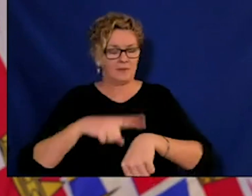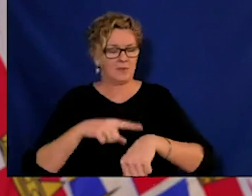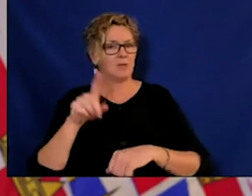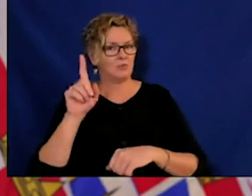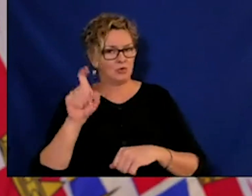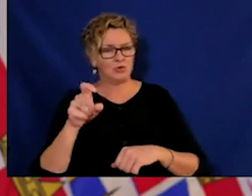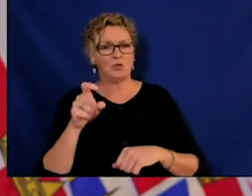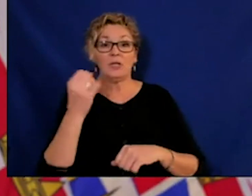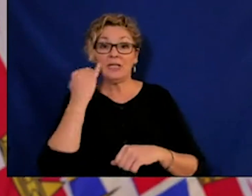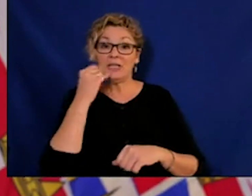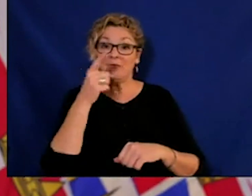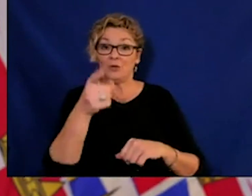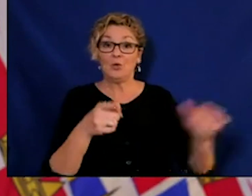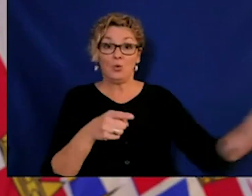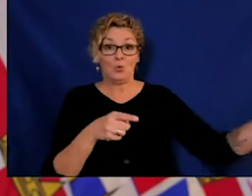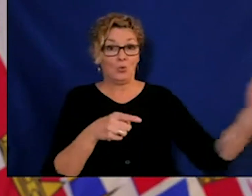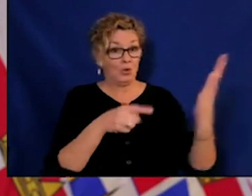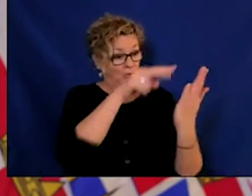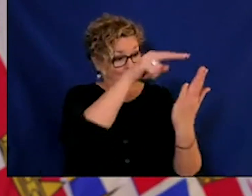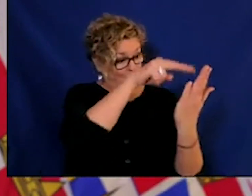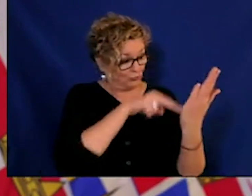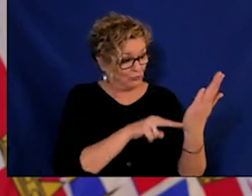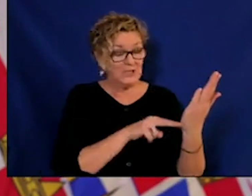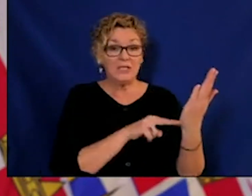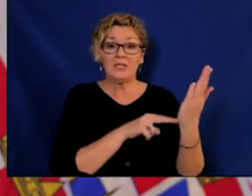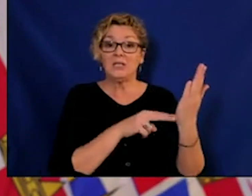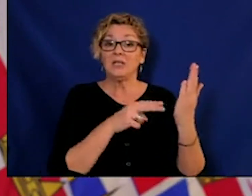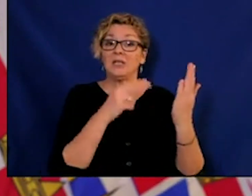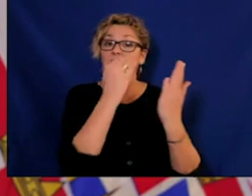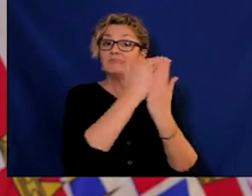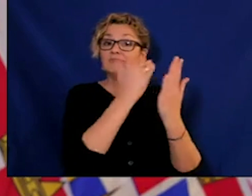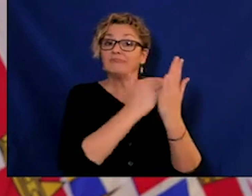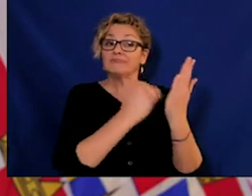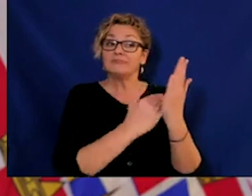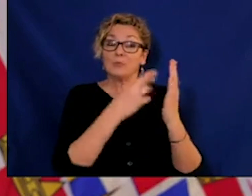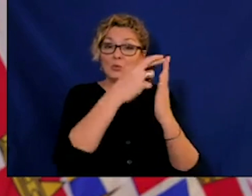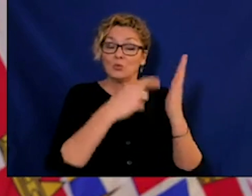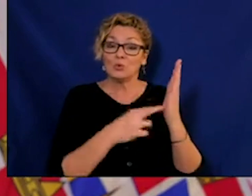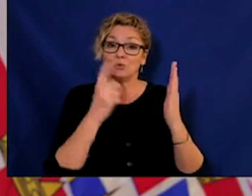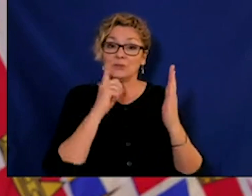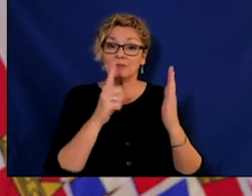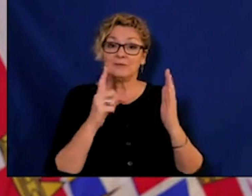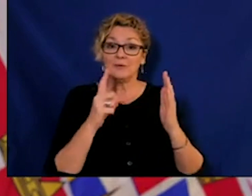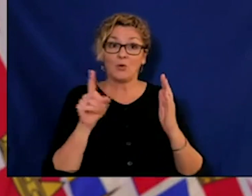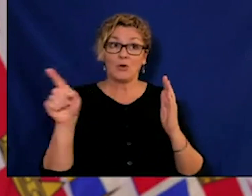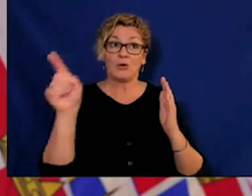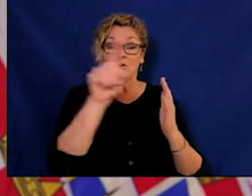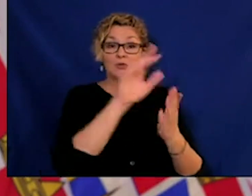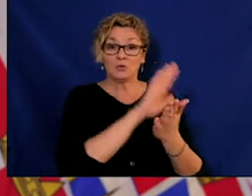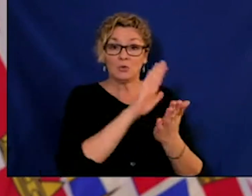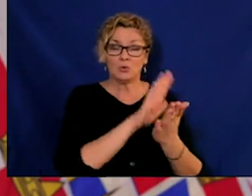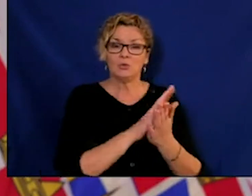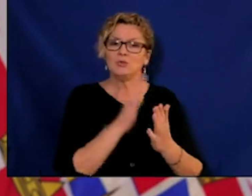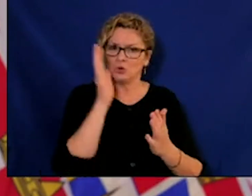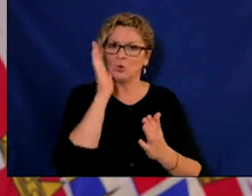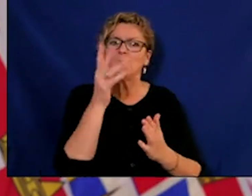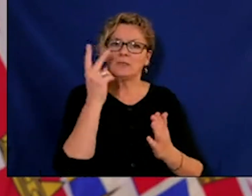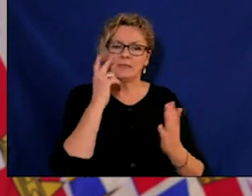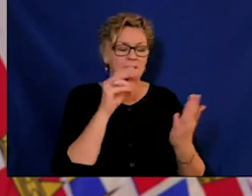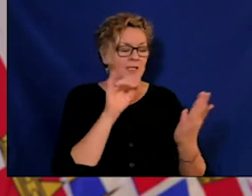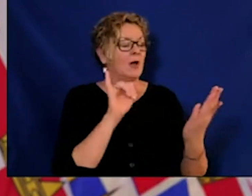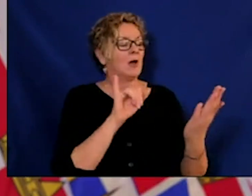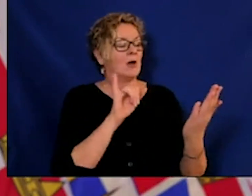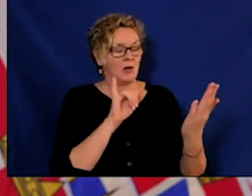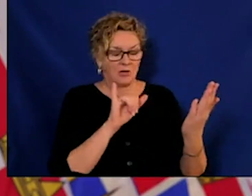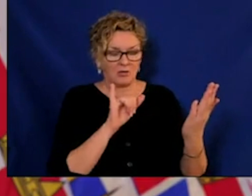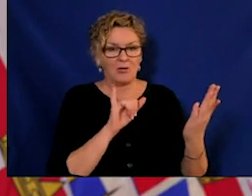safety protocols in schools across the country, you'll see that we are aligned. It is when your child, especially young children, are sitting at their